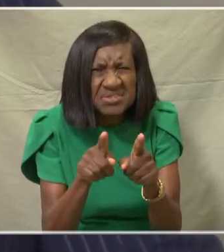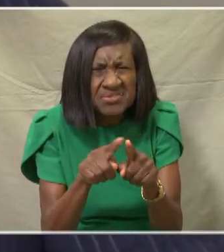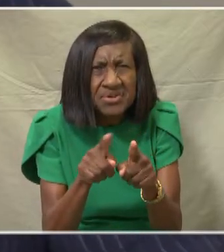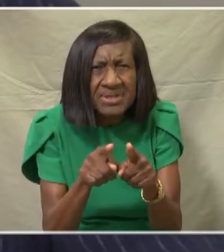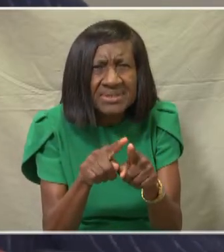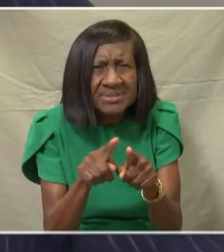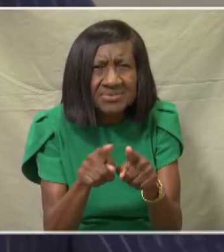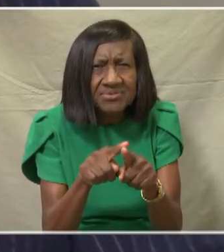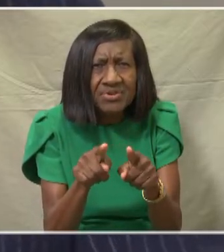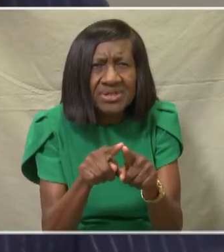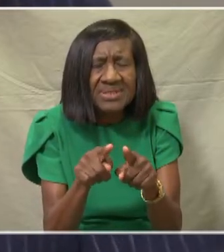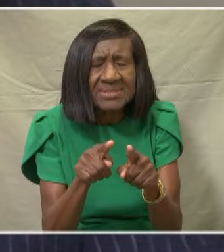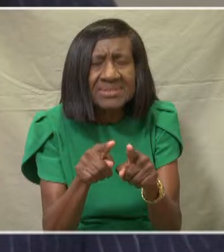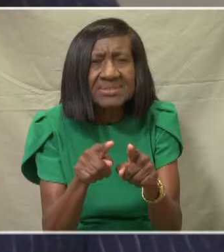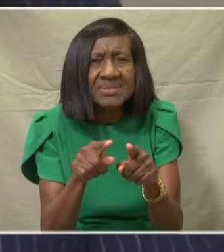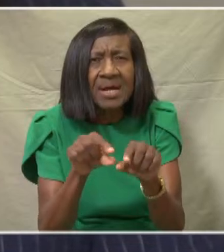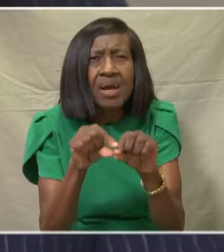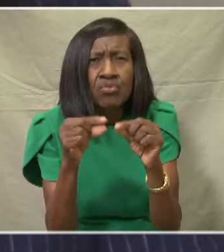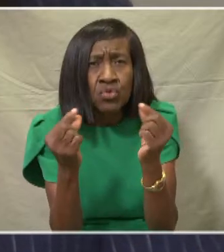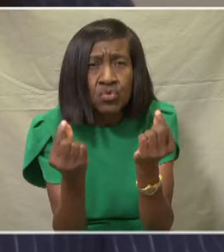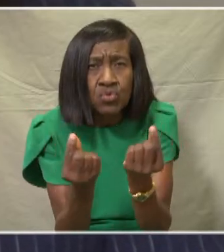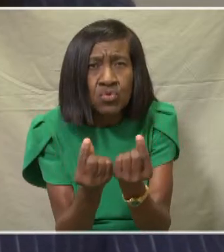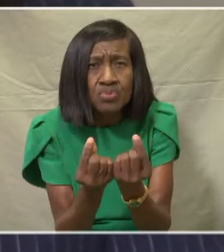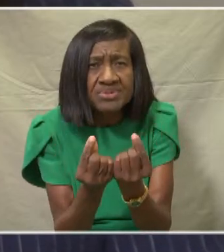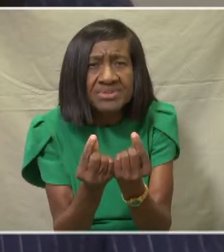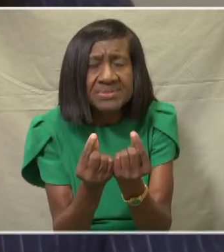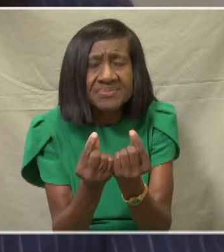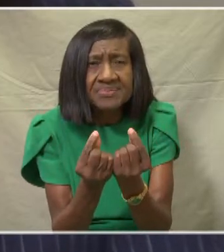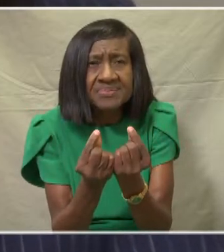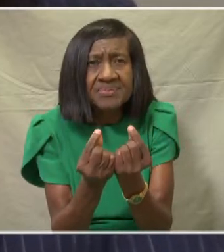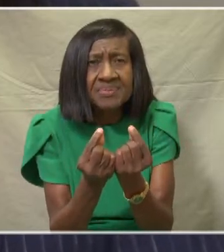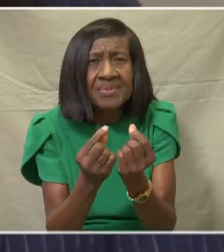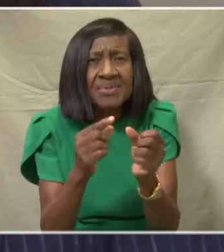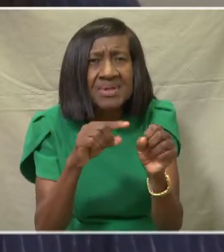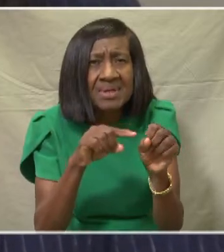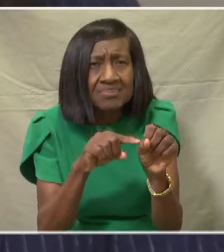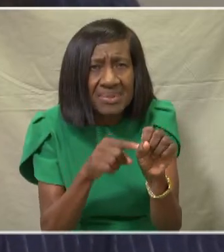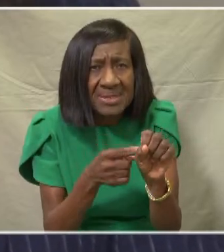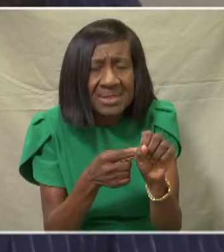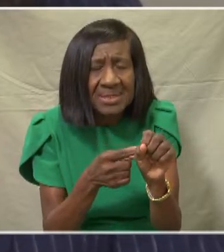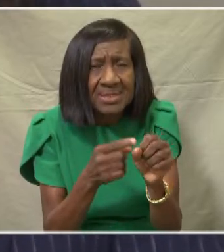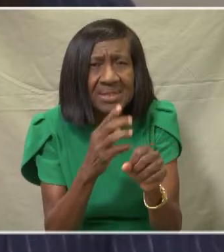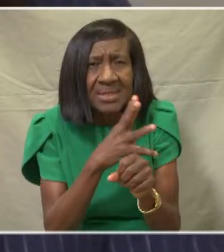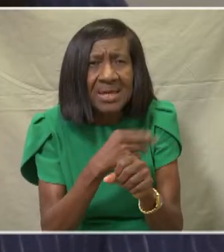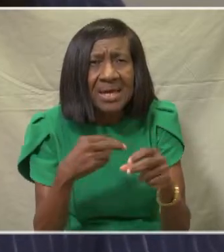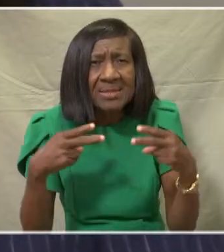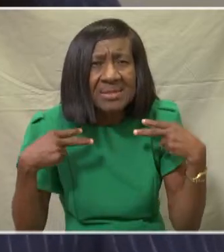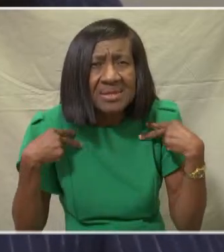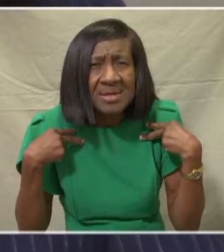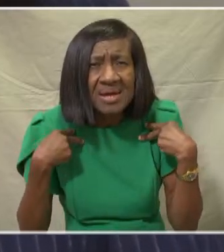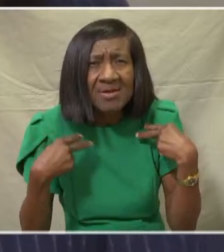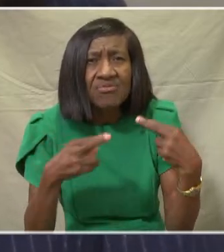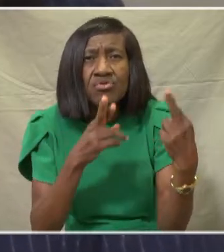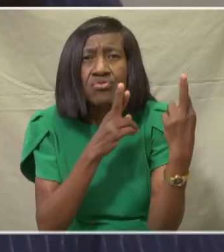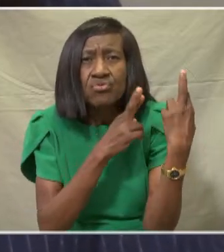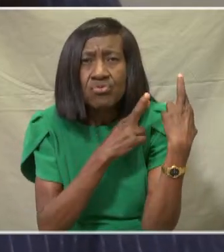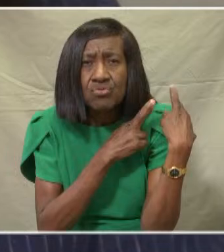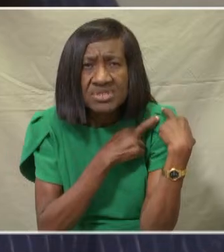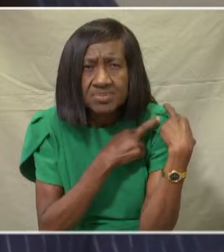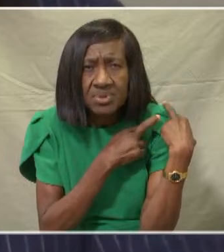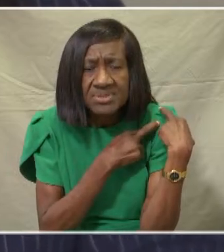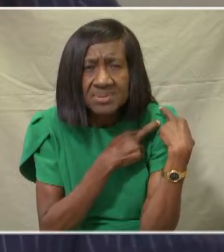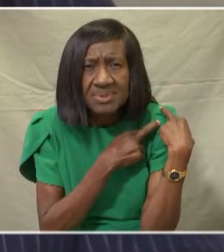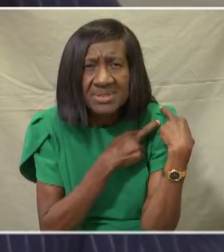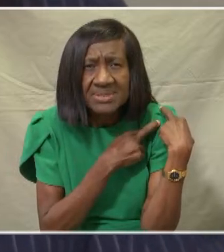Commission, all bodies that have some area of responsibility here. Now, we, as you've heard, literally